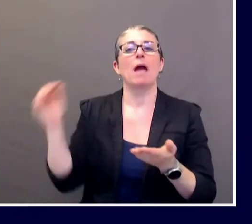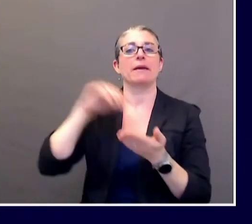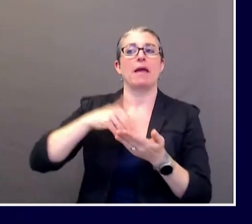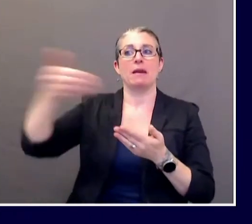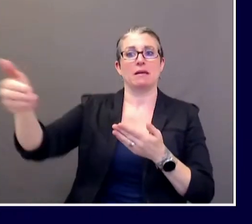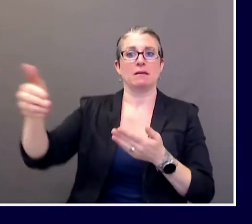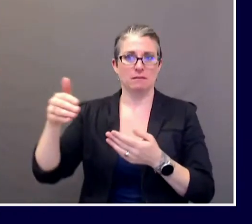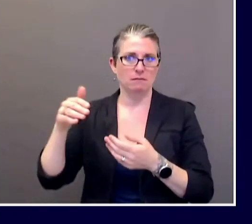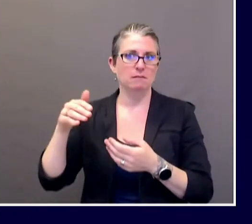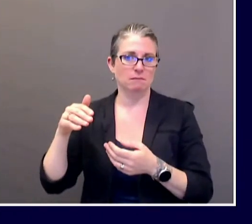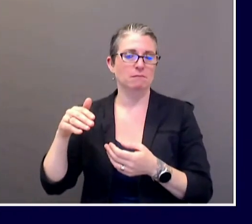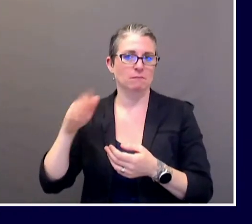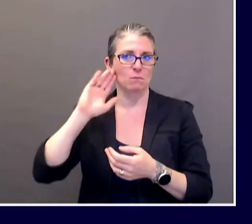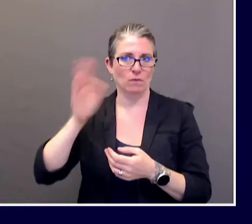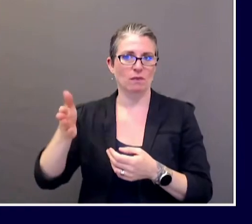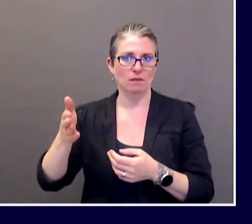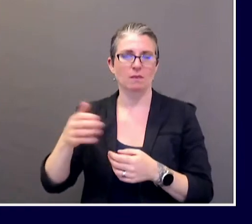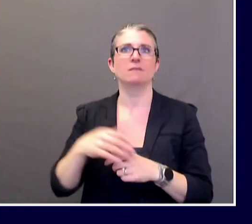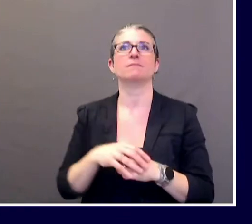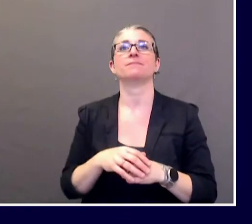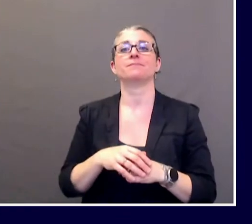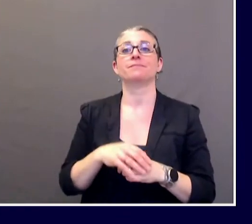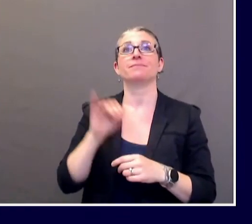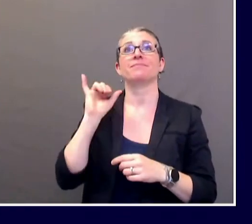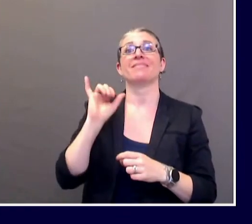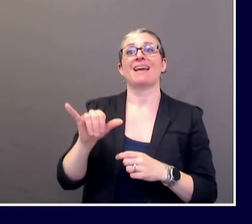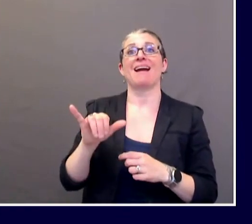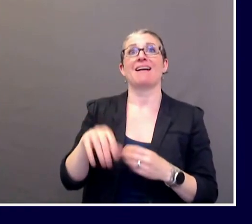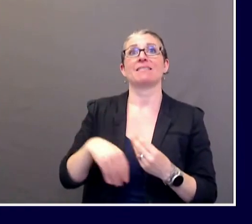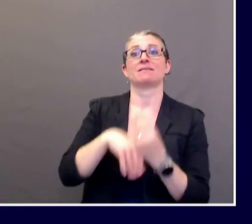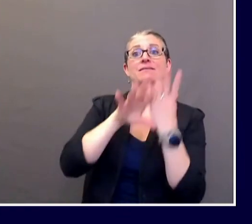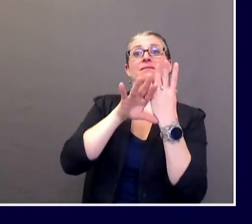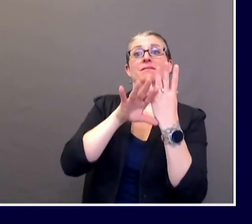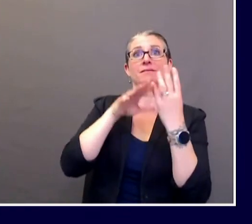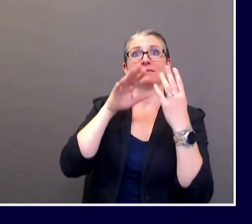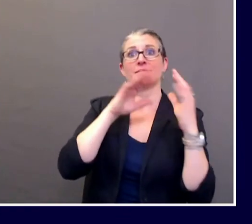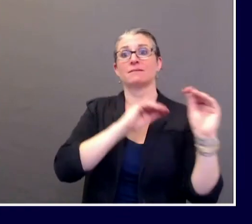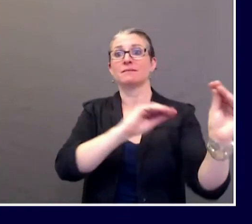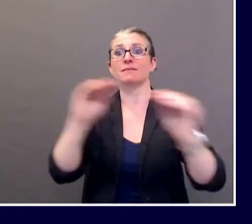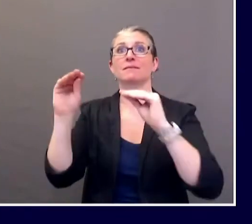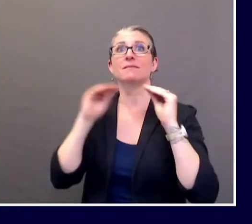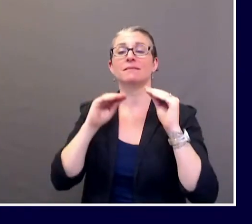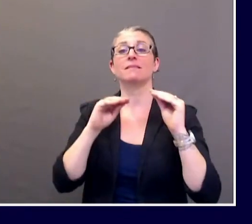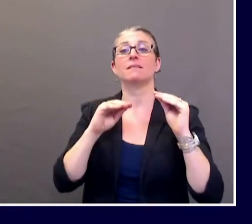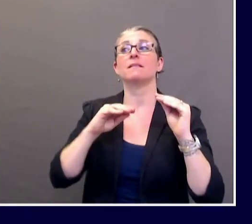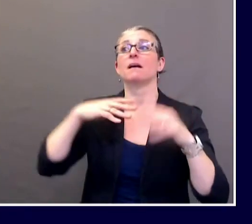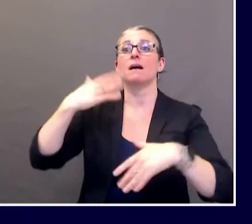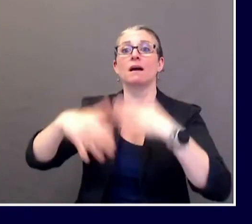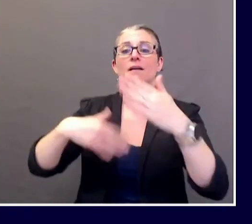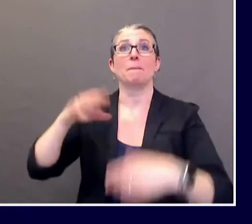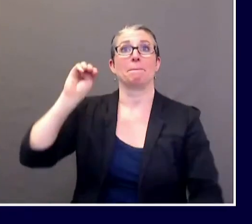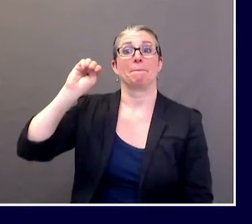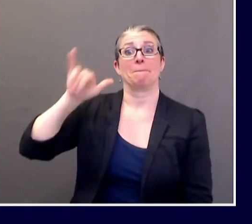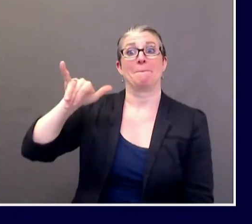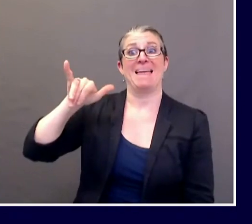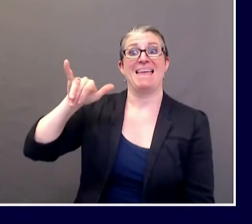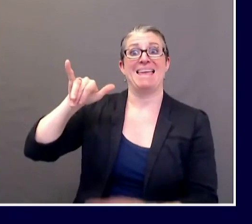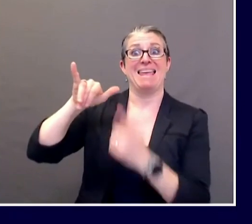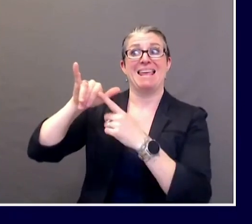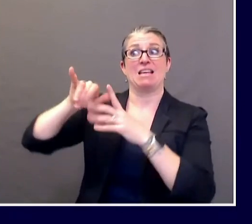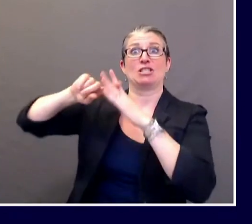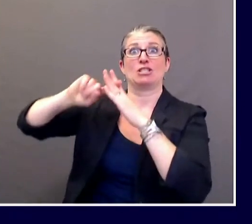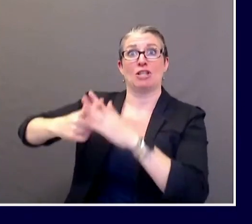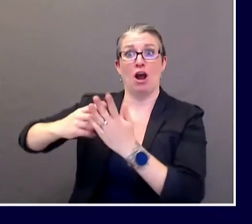hopeful that when we launch this program in mid-May, we have robust participation. Thank you. Thanks, Megan.